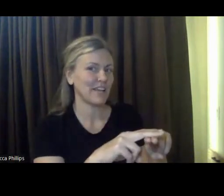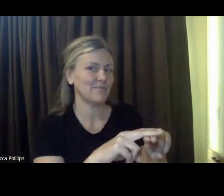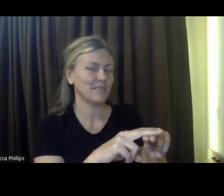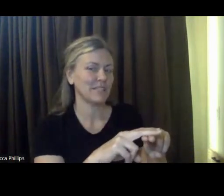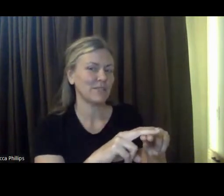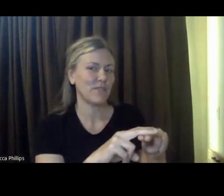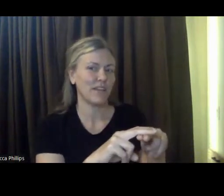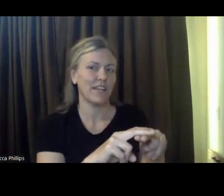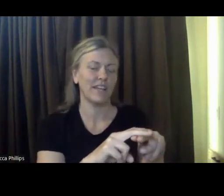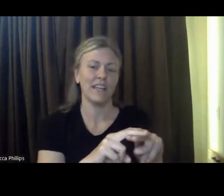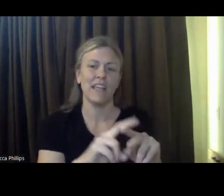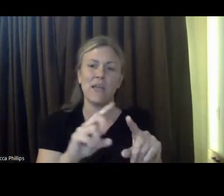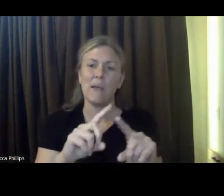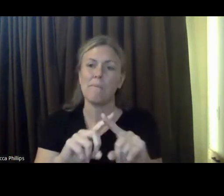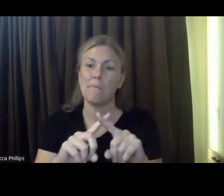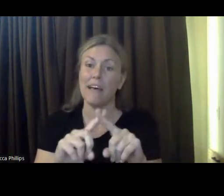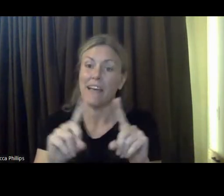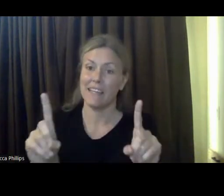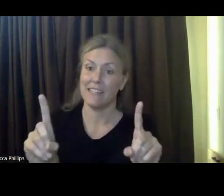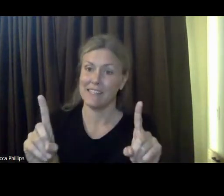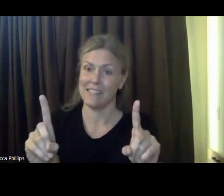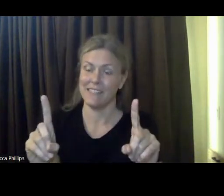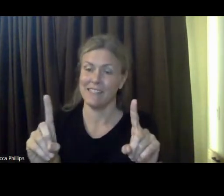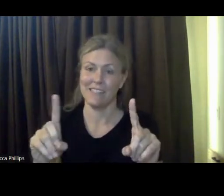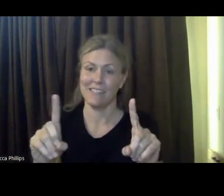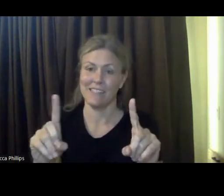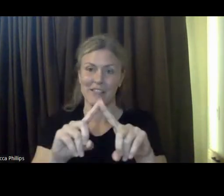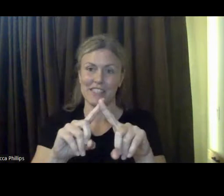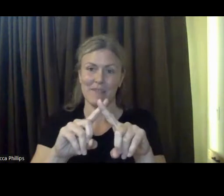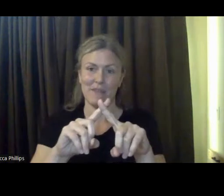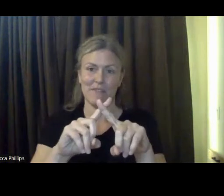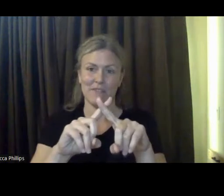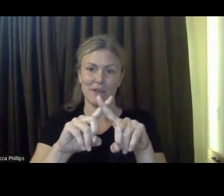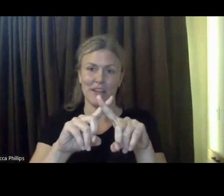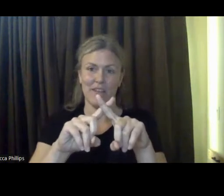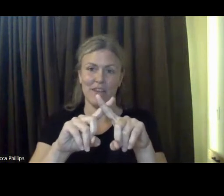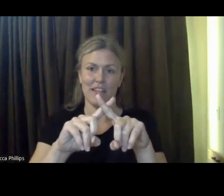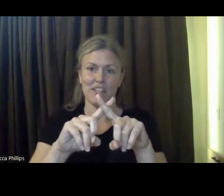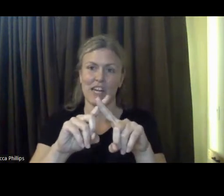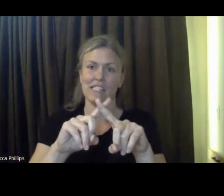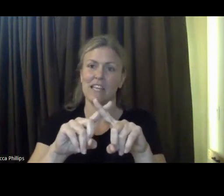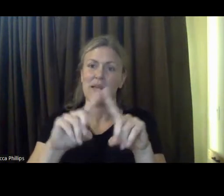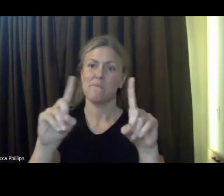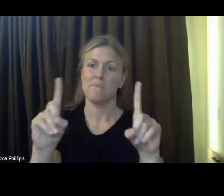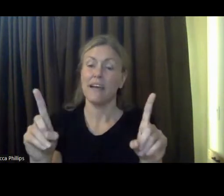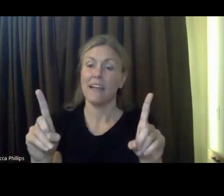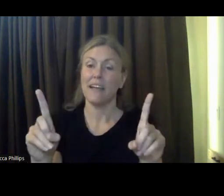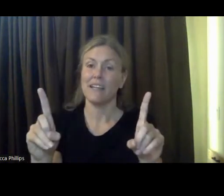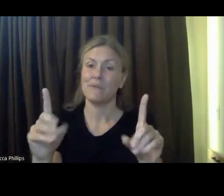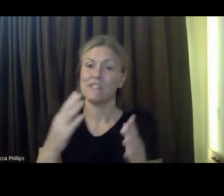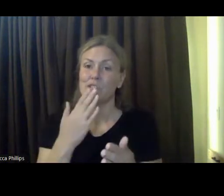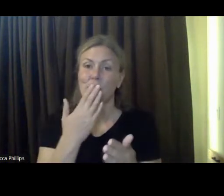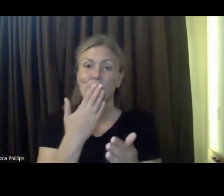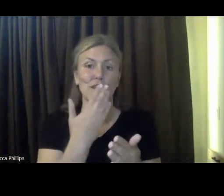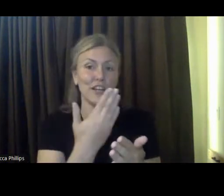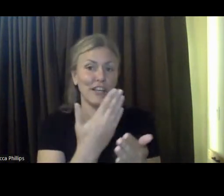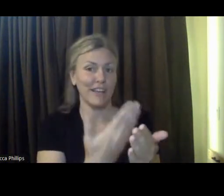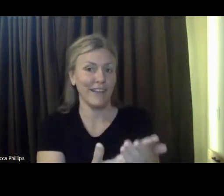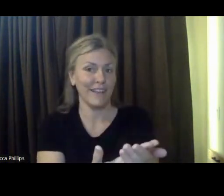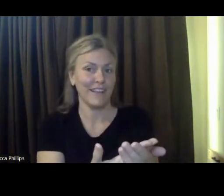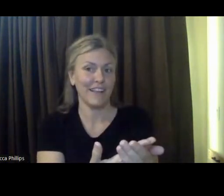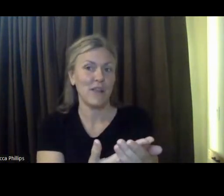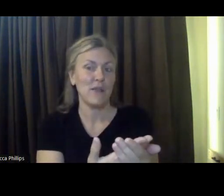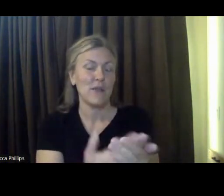coming down because it was fun. But, so this is the button where you have your hands crossed. But it was so